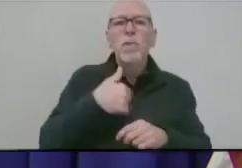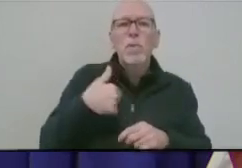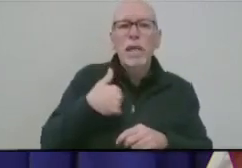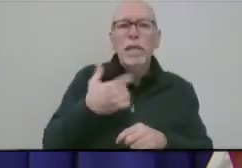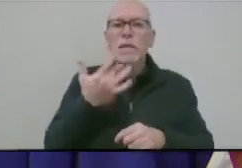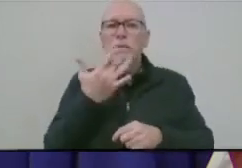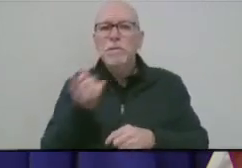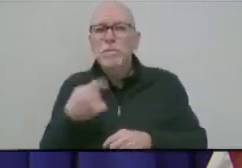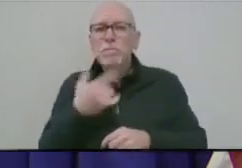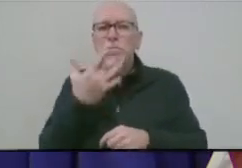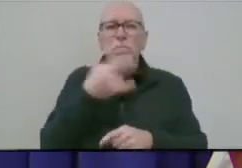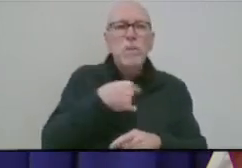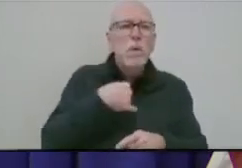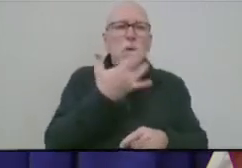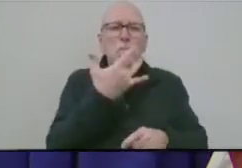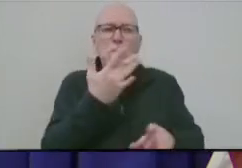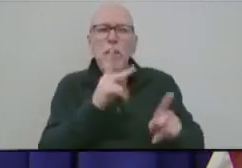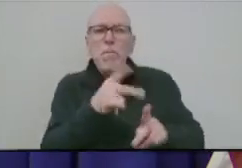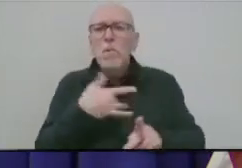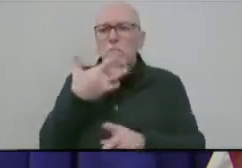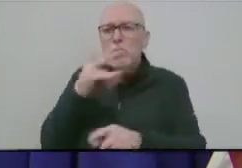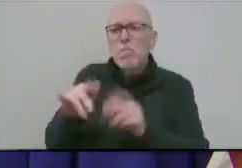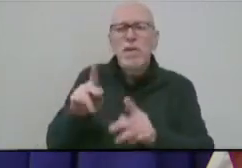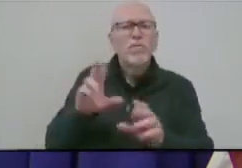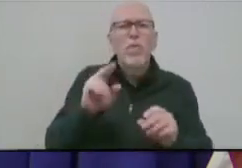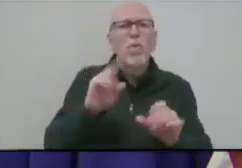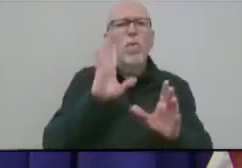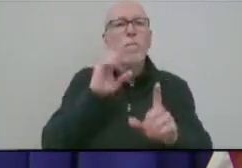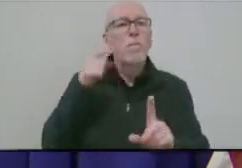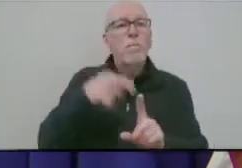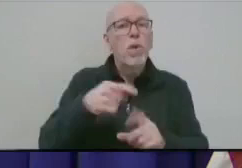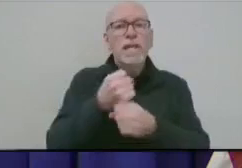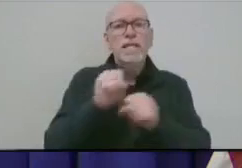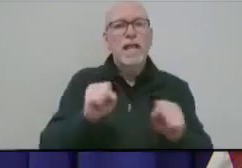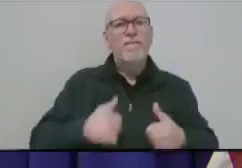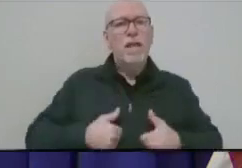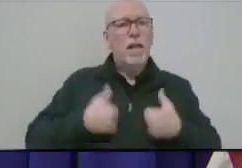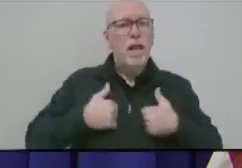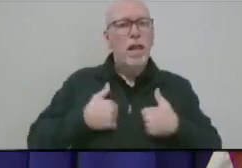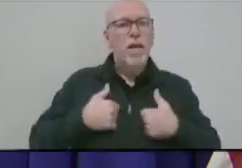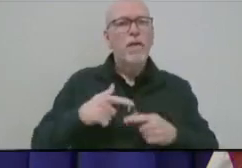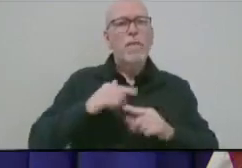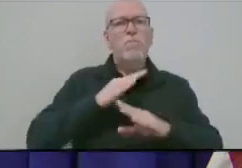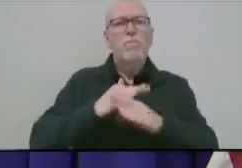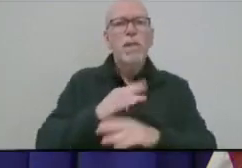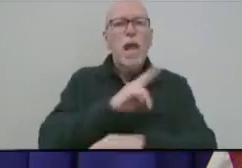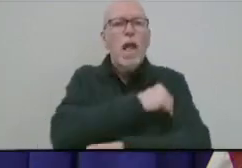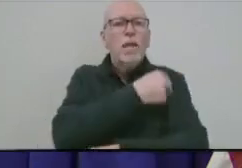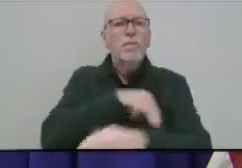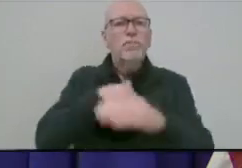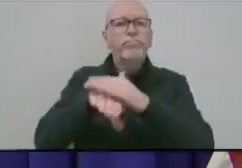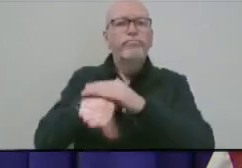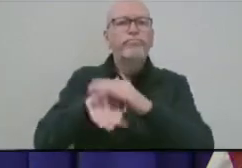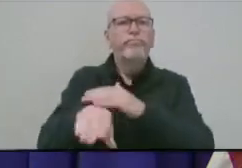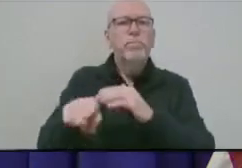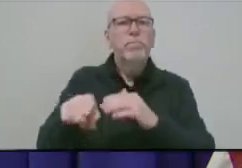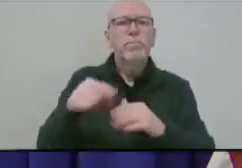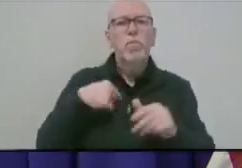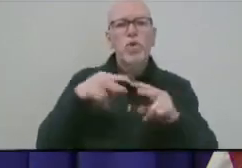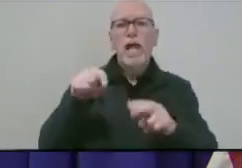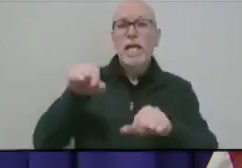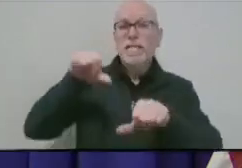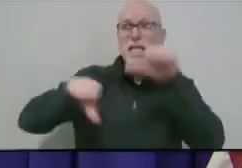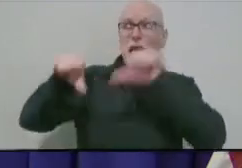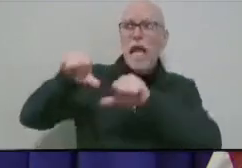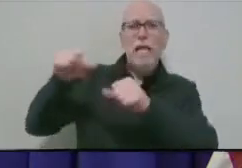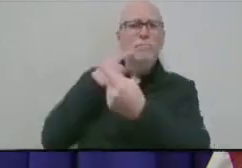other. We're picking people who we're trying to save lives and keep people from being hospitalized. And we're looking at the science to determine this.